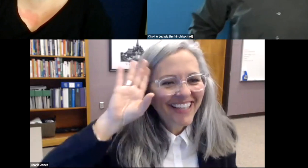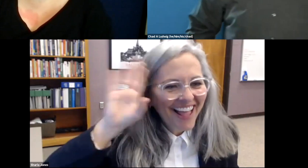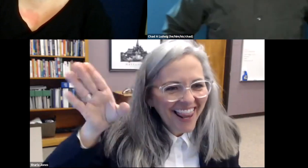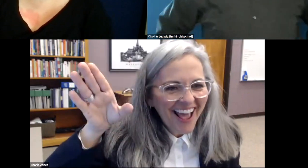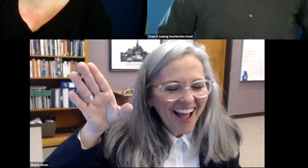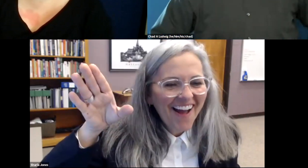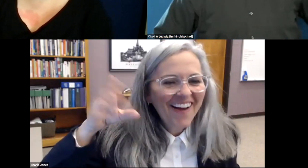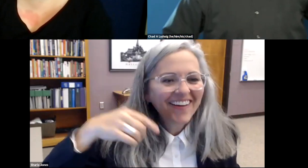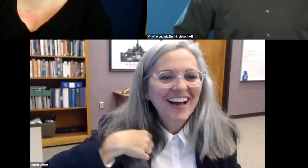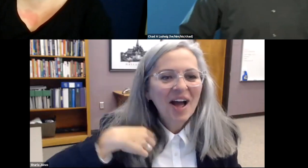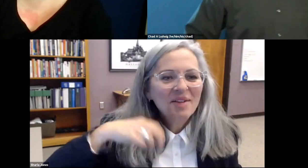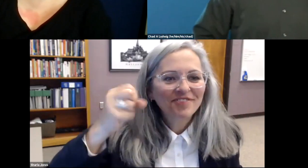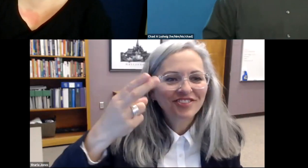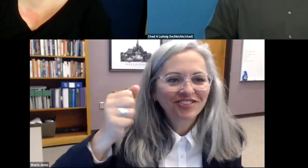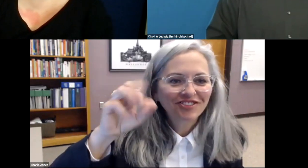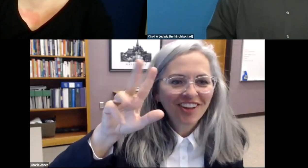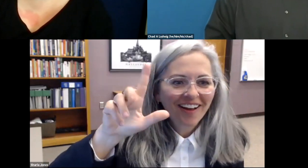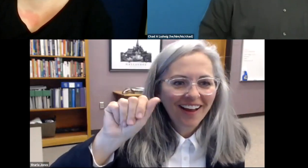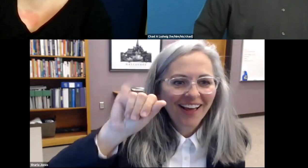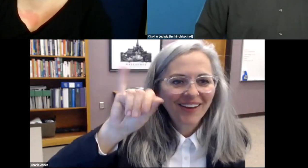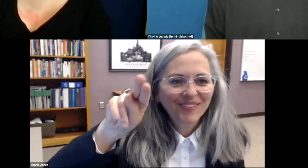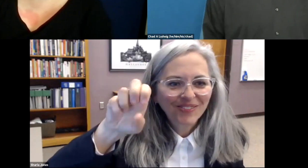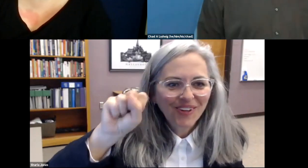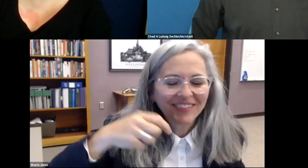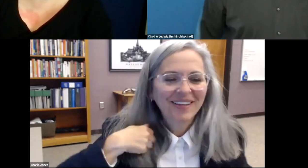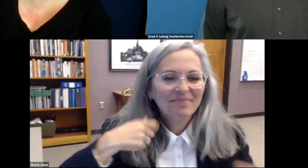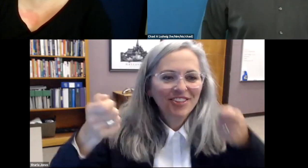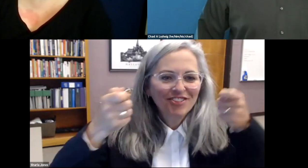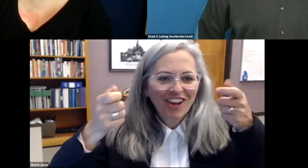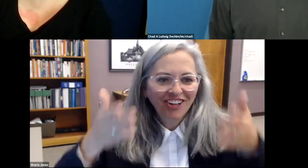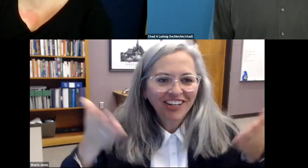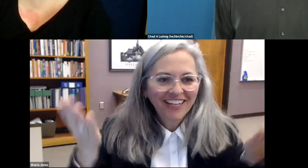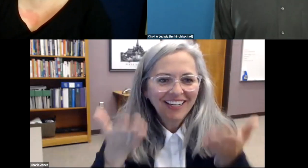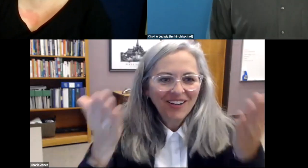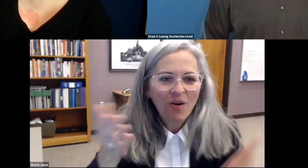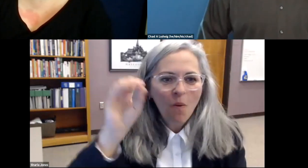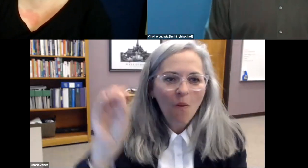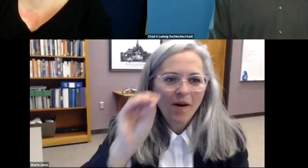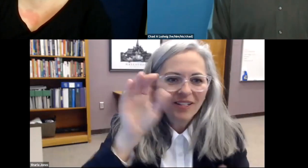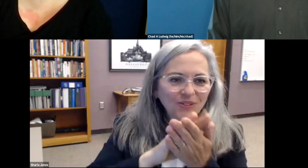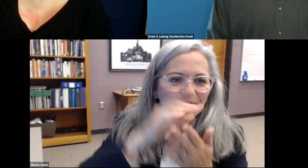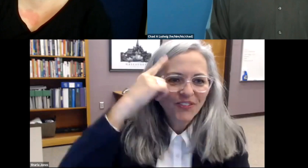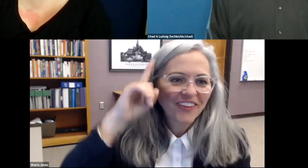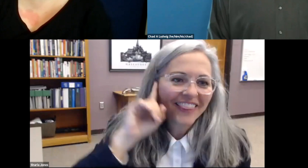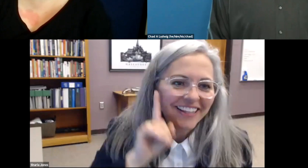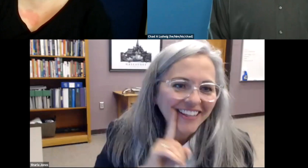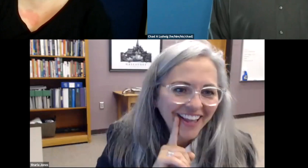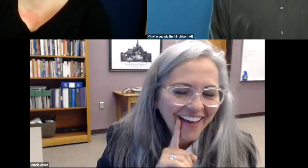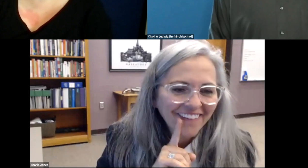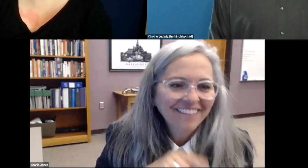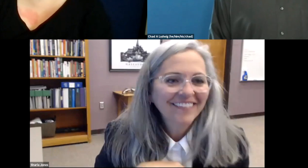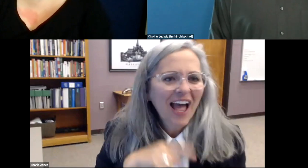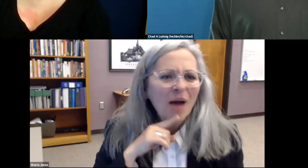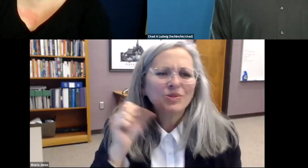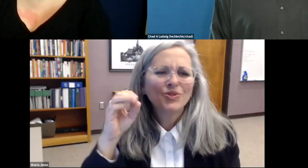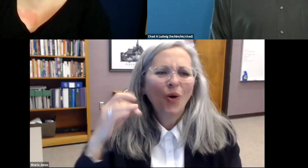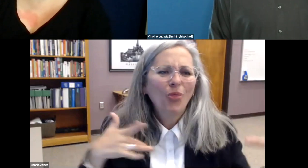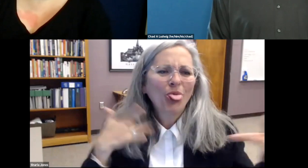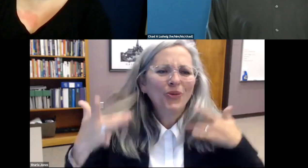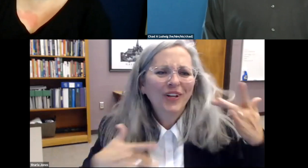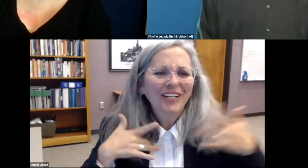ask you directly anyway. Hello. I'm Charla Jones, and I am the director here of the Oregon School for the